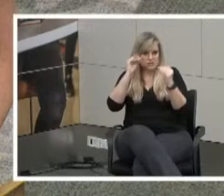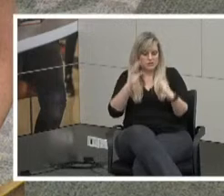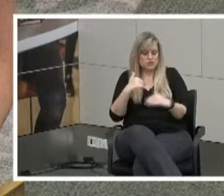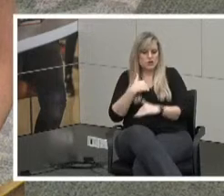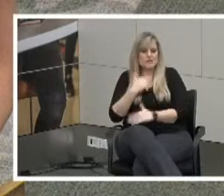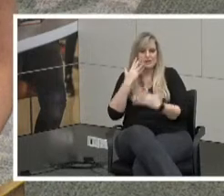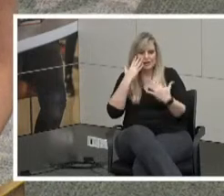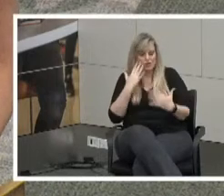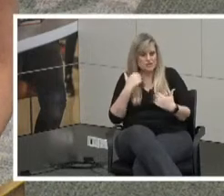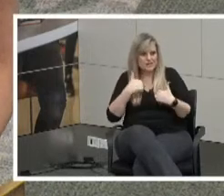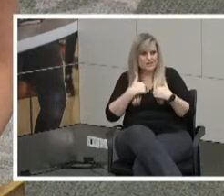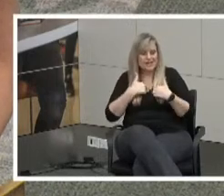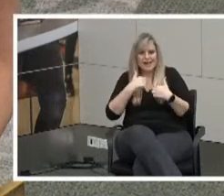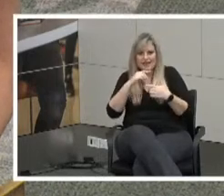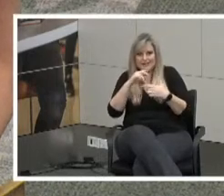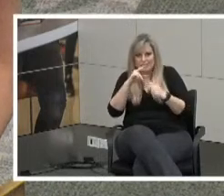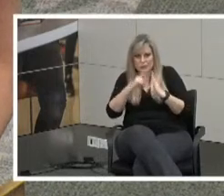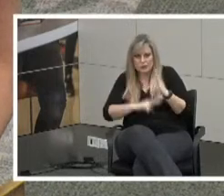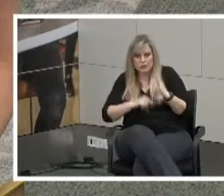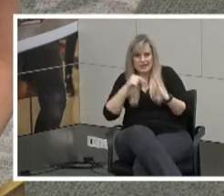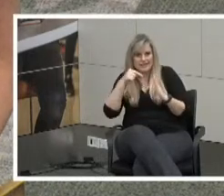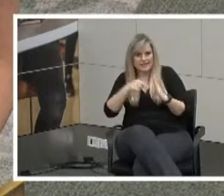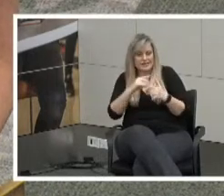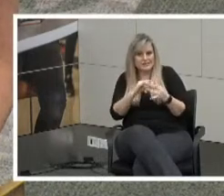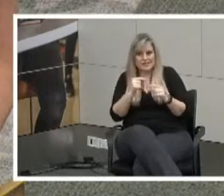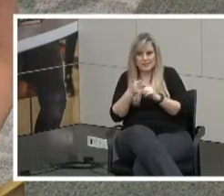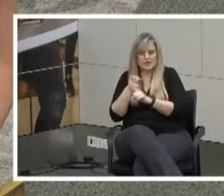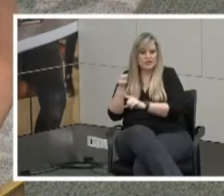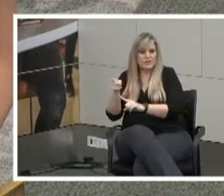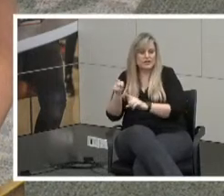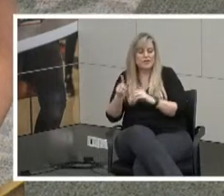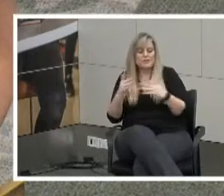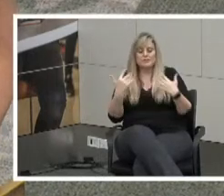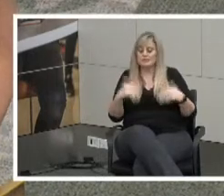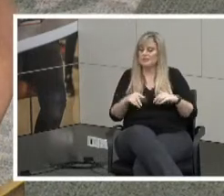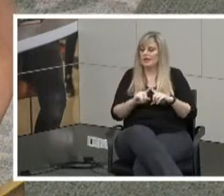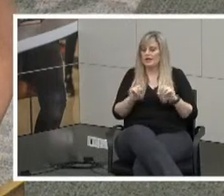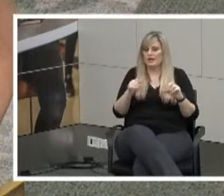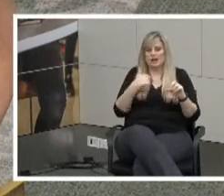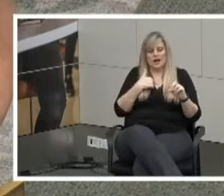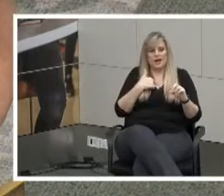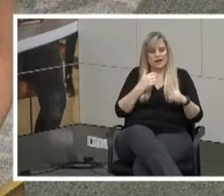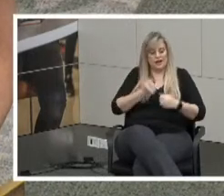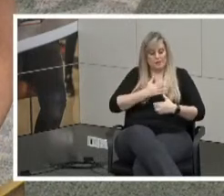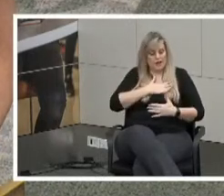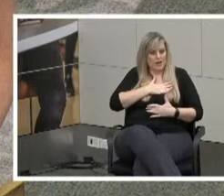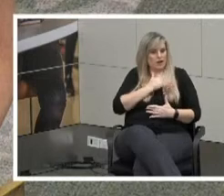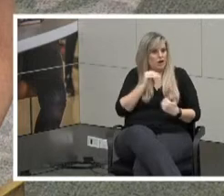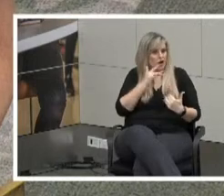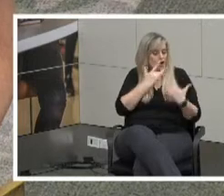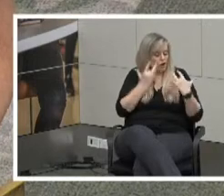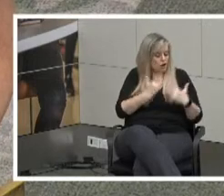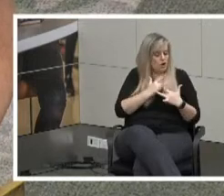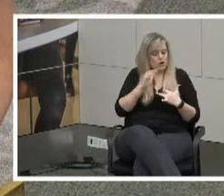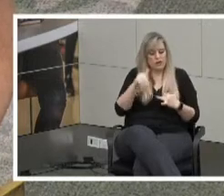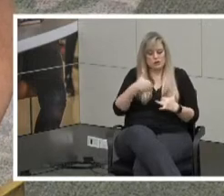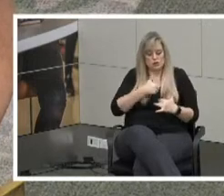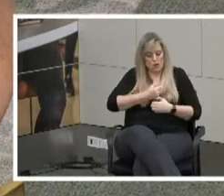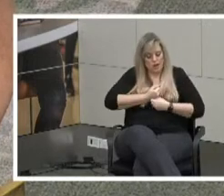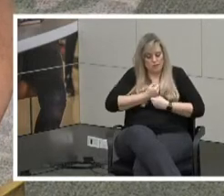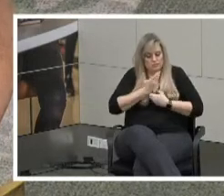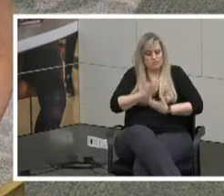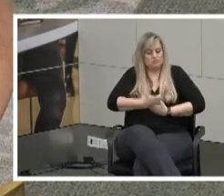need to read this Anonymous statement but that's where we're at today I have poured my heart and soul into building a